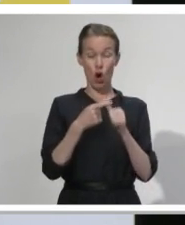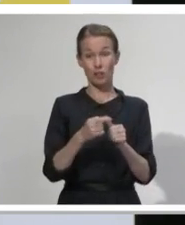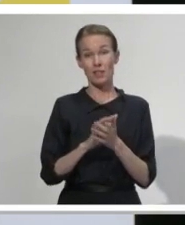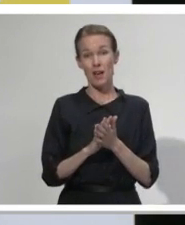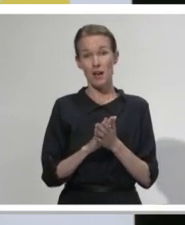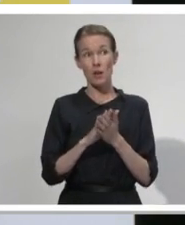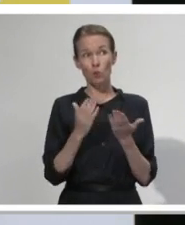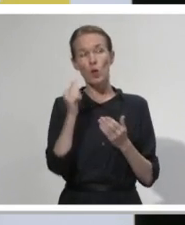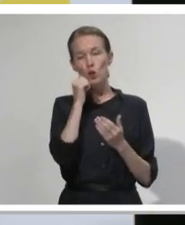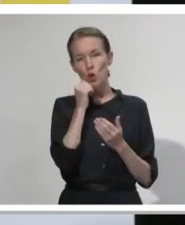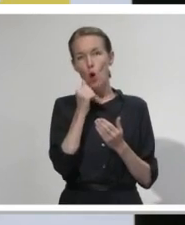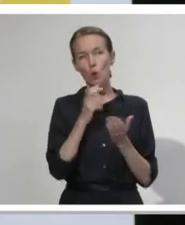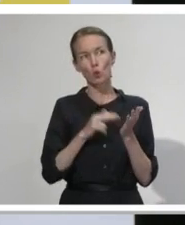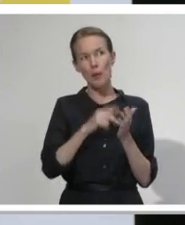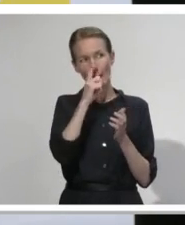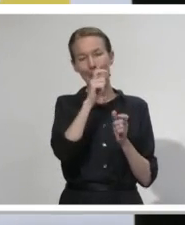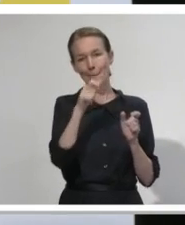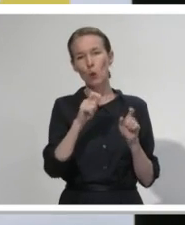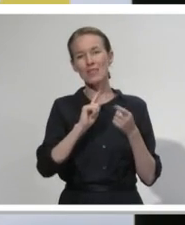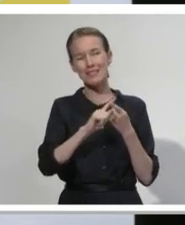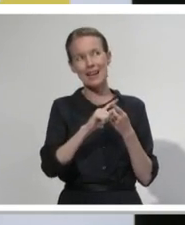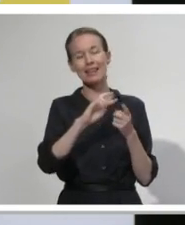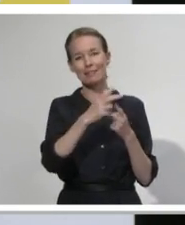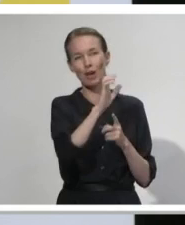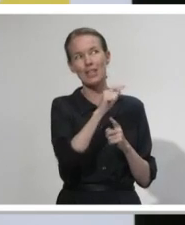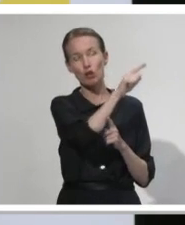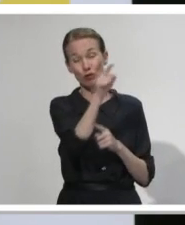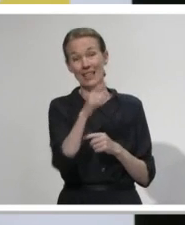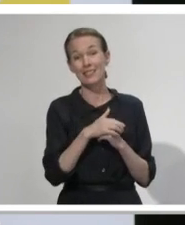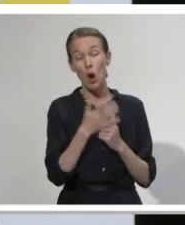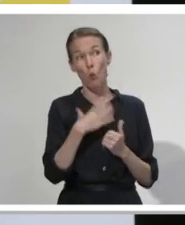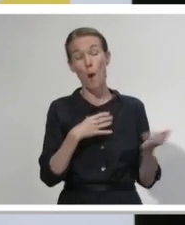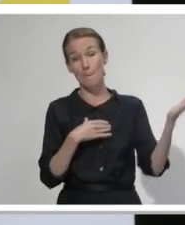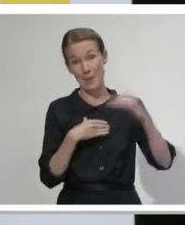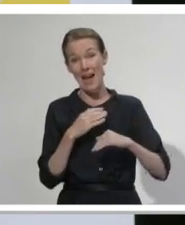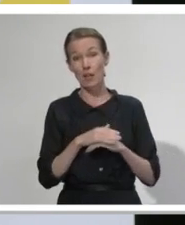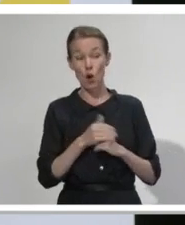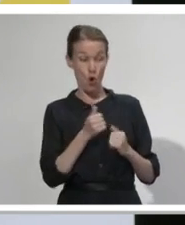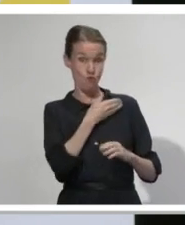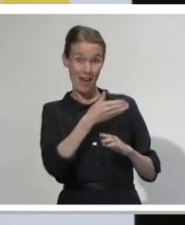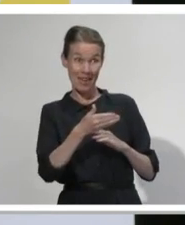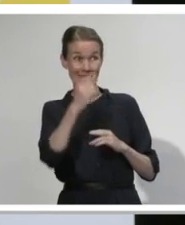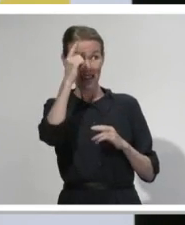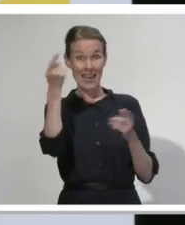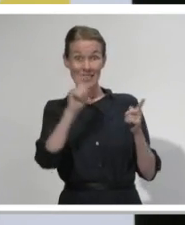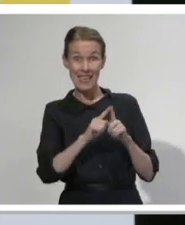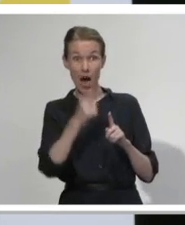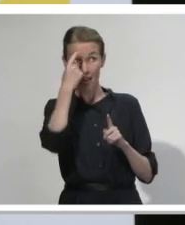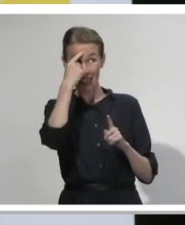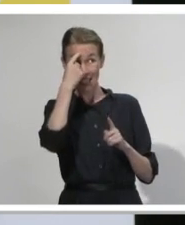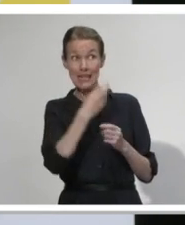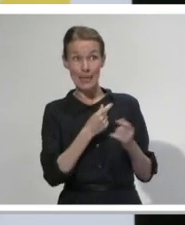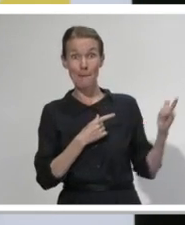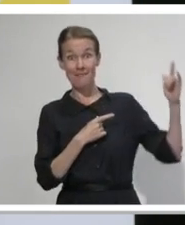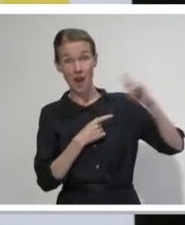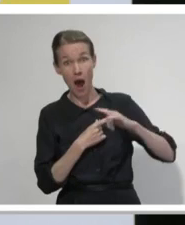to return. We've obviously had a number of people come back from India and a number of flights, and I know that the Ministry of Foreign Affairs